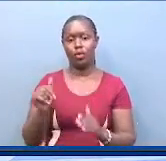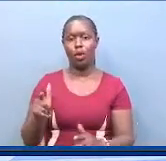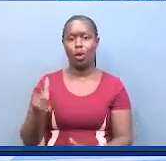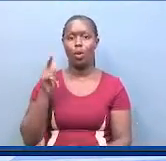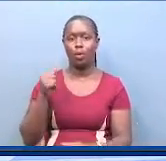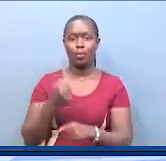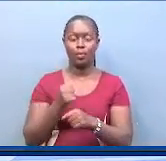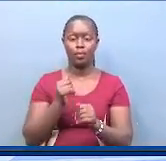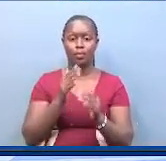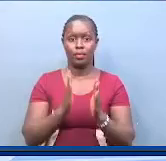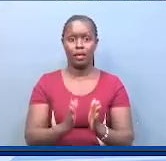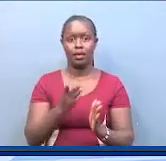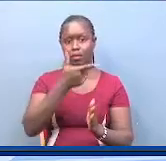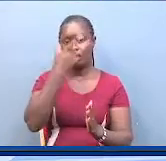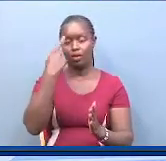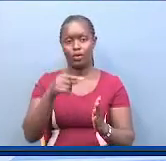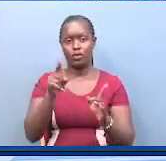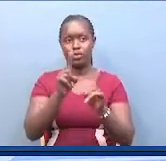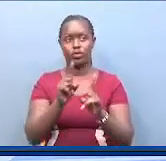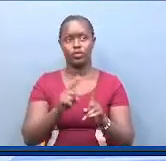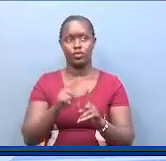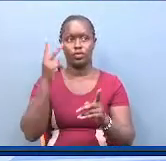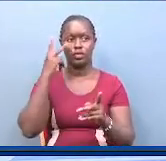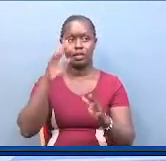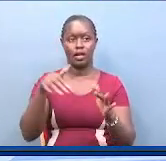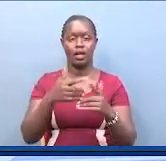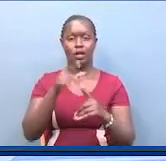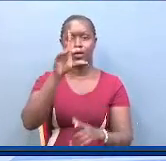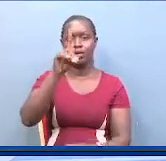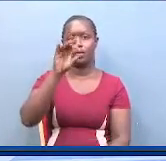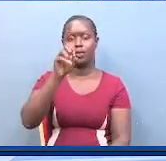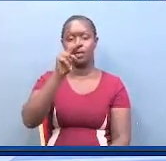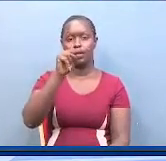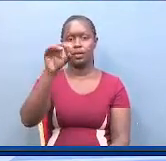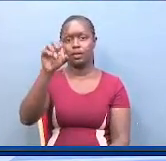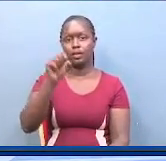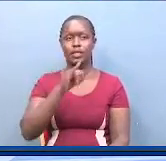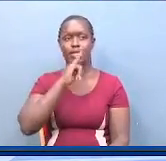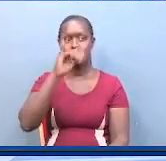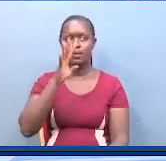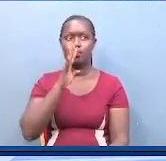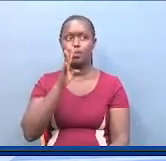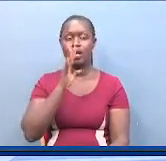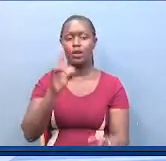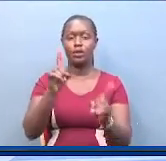Because at the end of the day, if you see the way Dennis is speaking, and I think